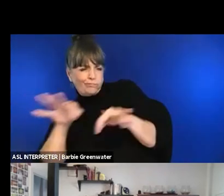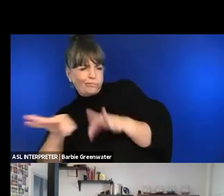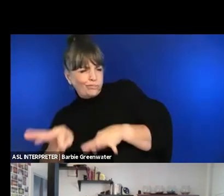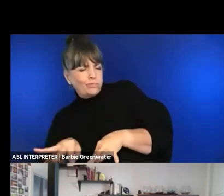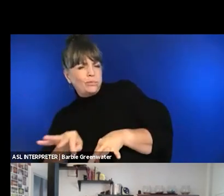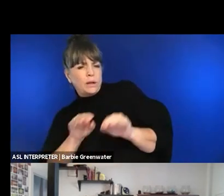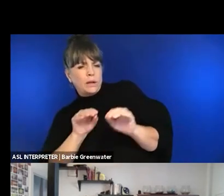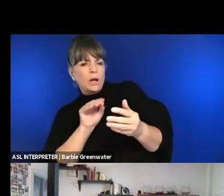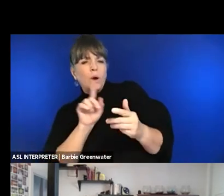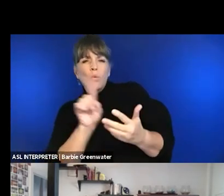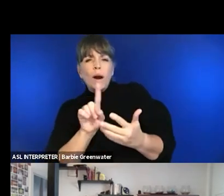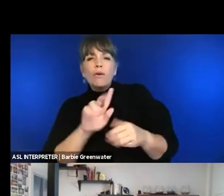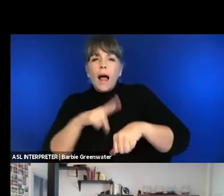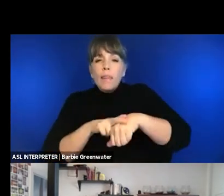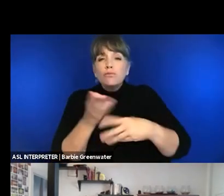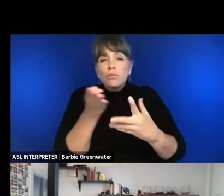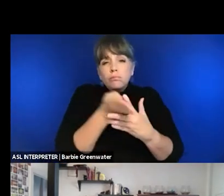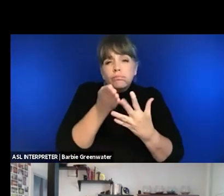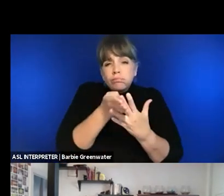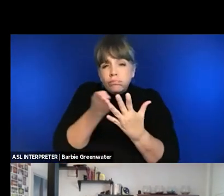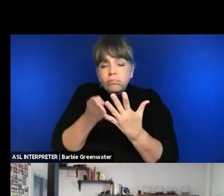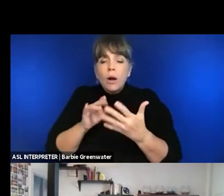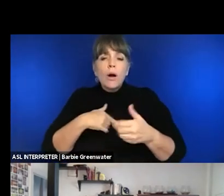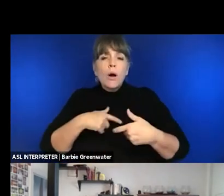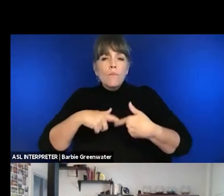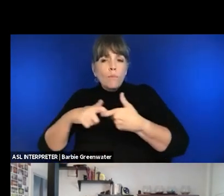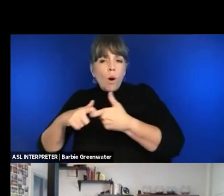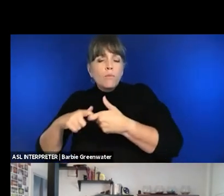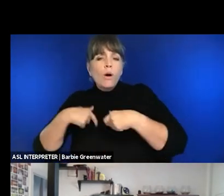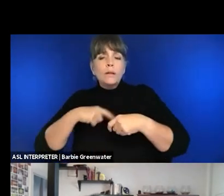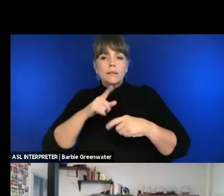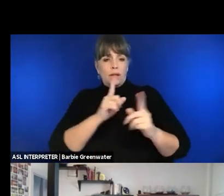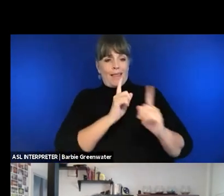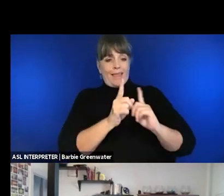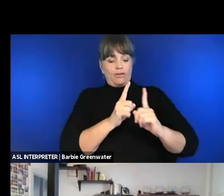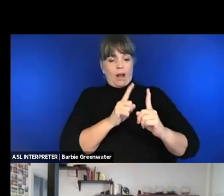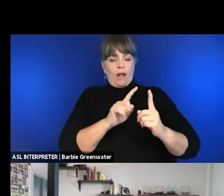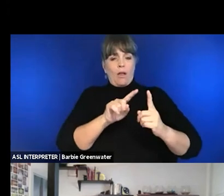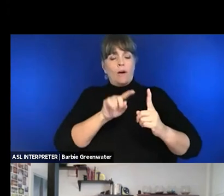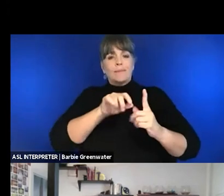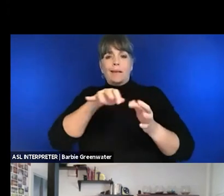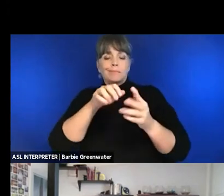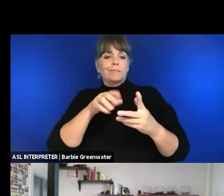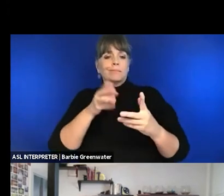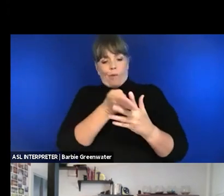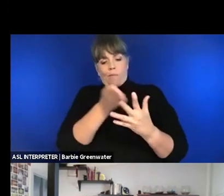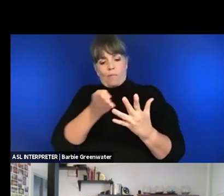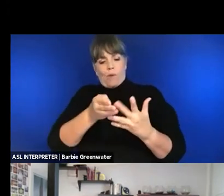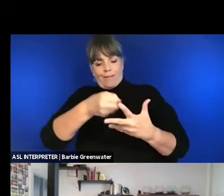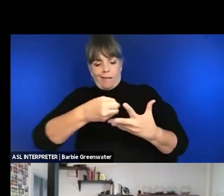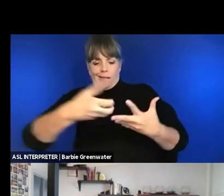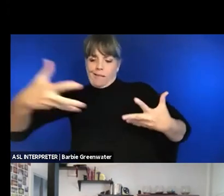pauses of the program dialogue. There's also something called extended audio description. We see a little bit of